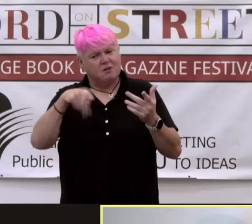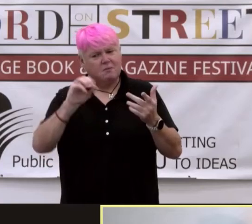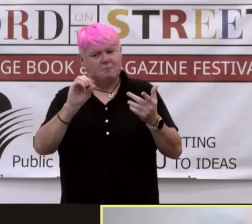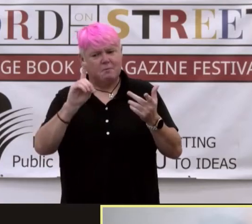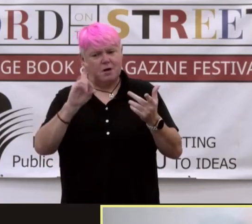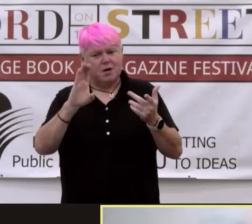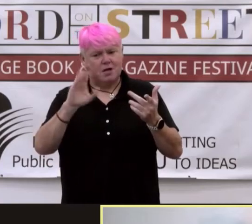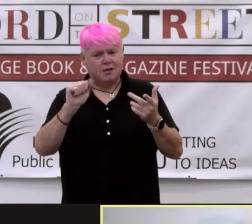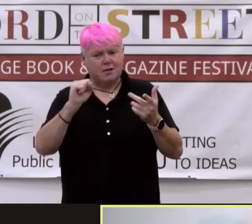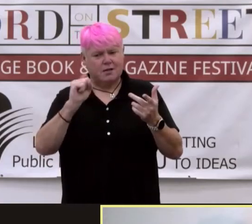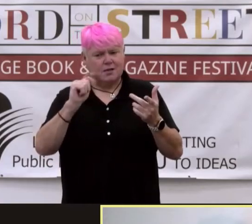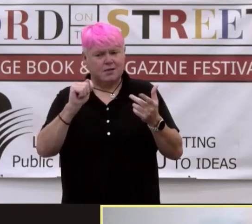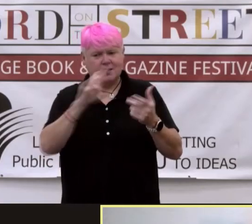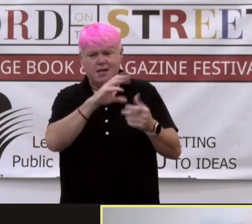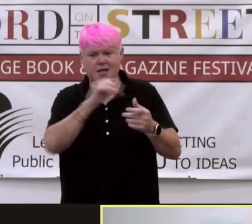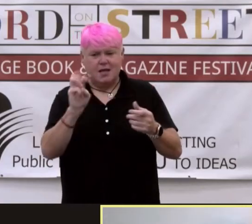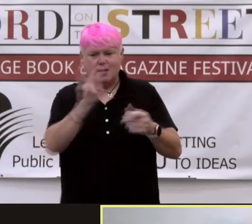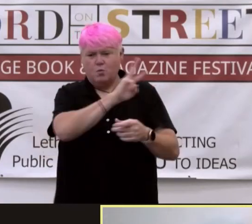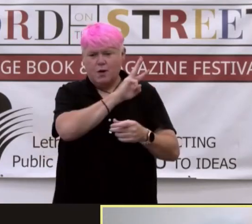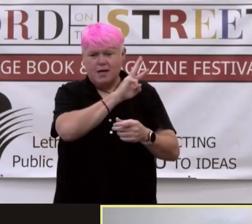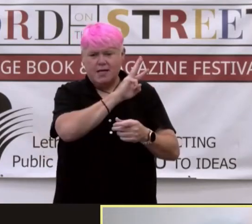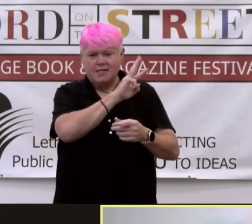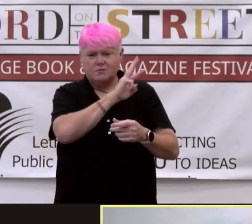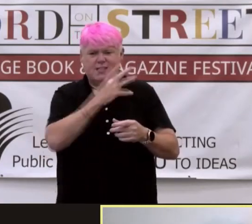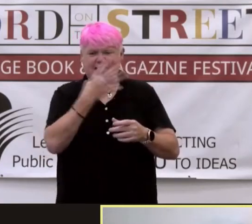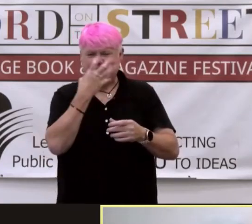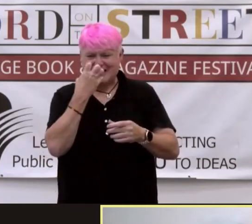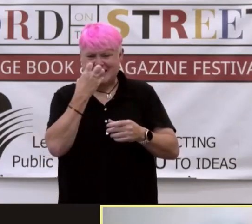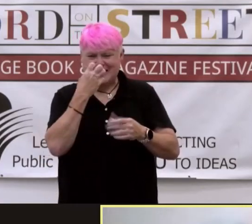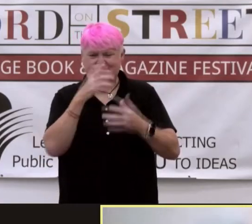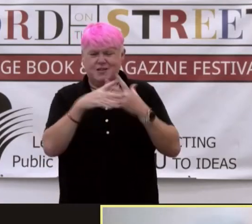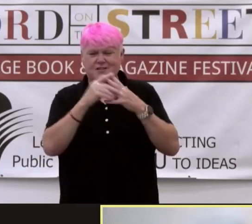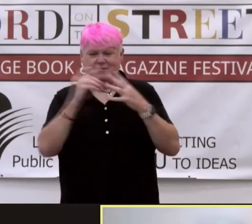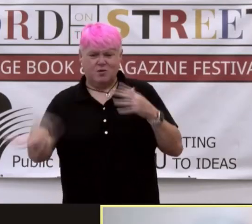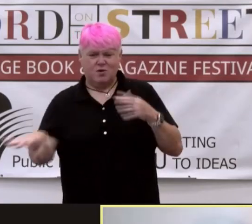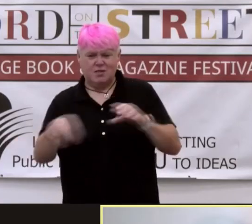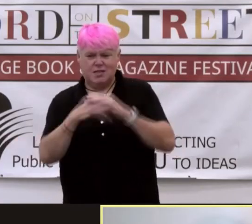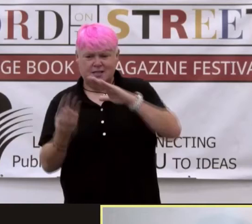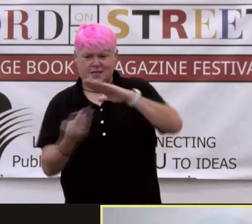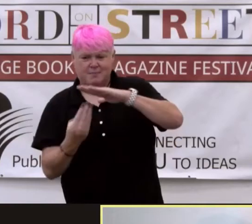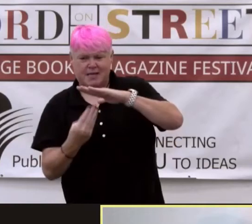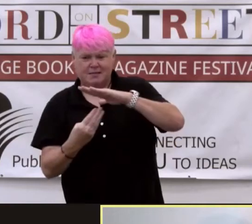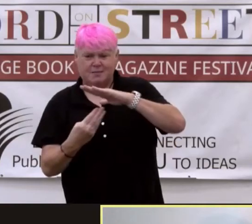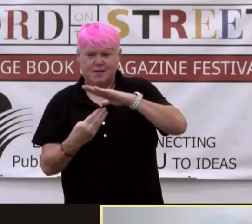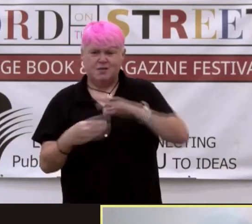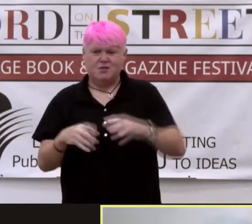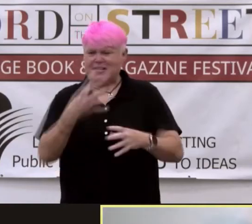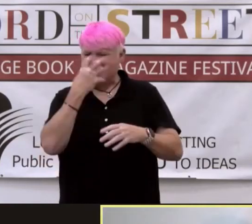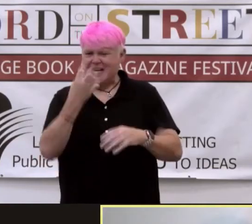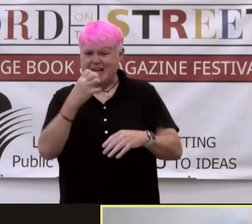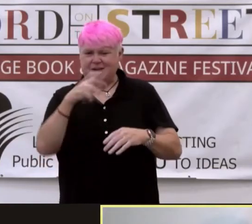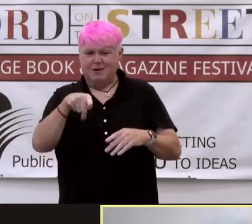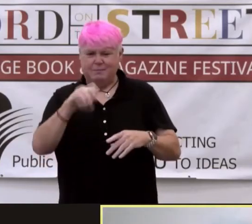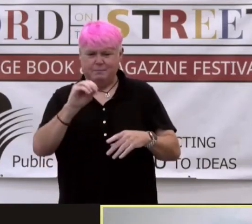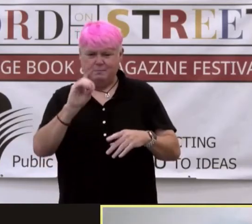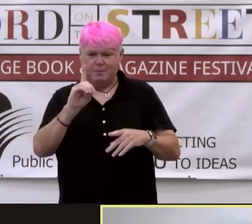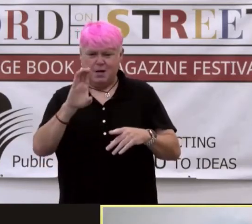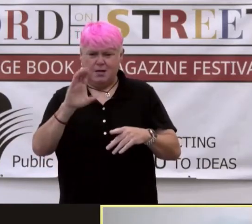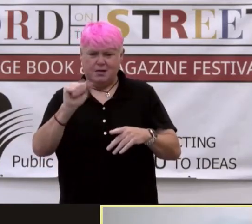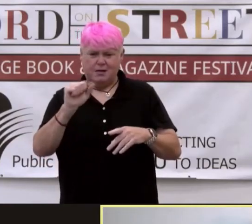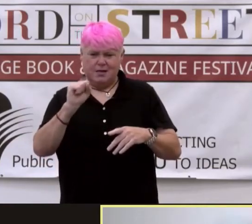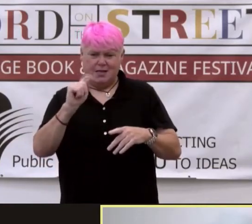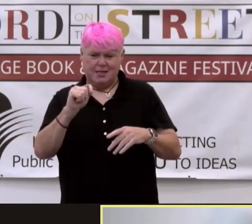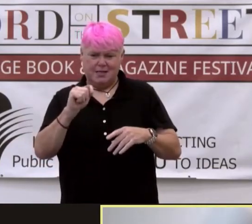an angry divorcee who was like in the basement doing an angry podcast. And I was like, this isn't good, but it